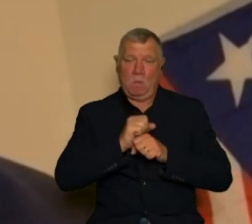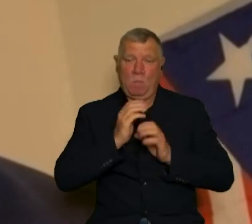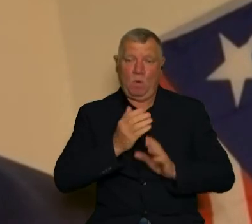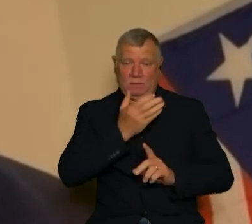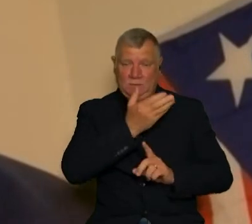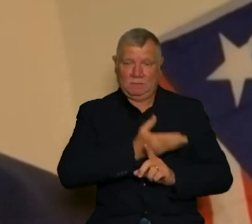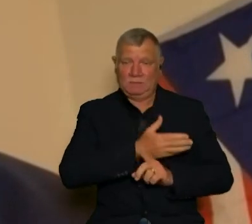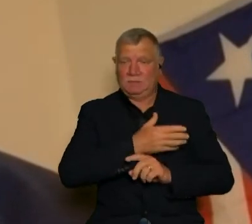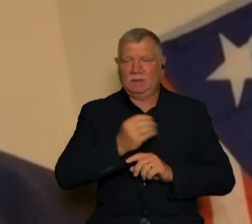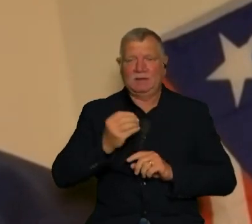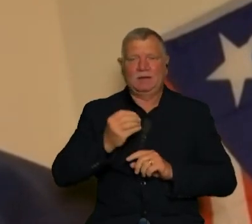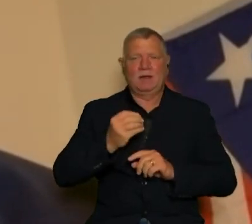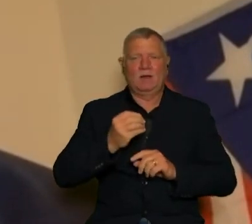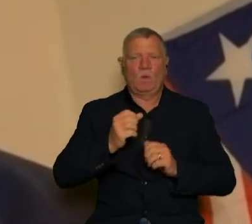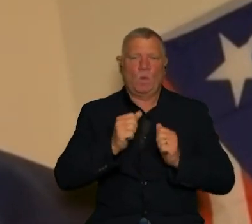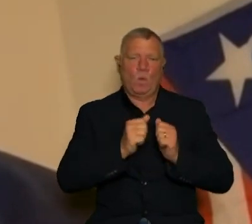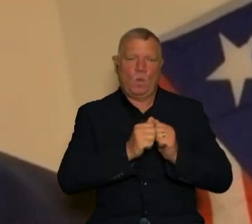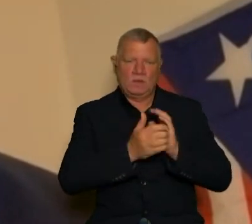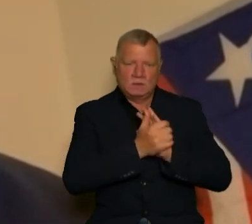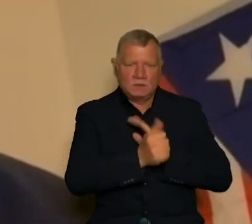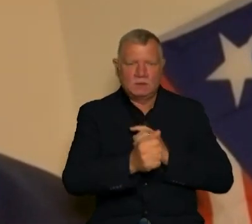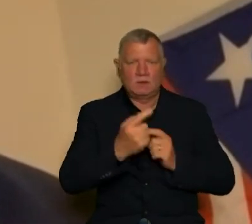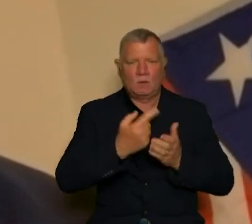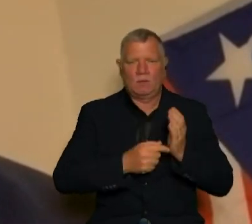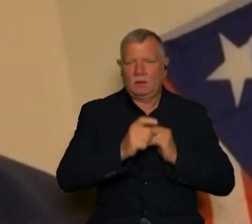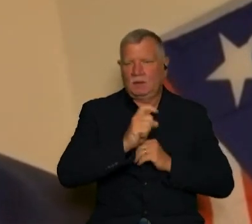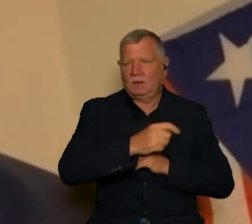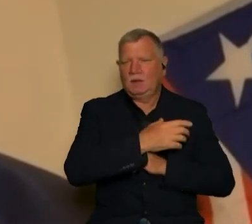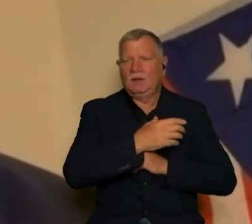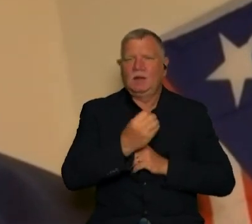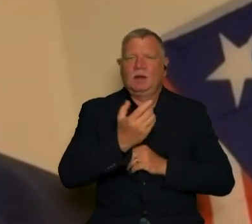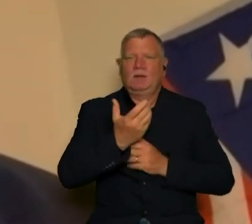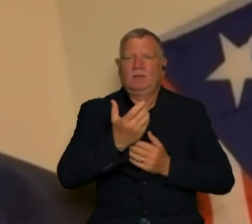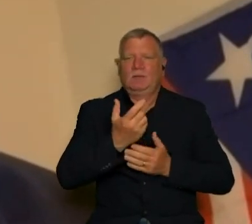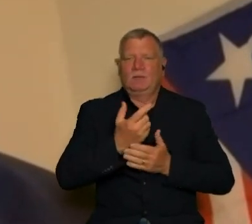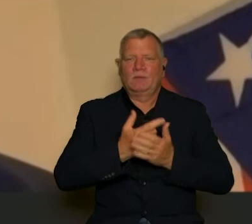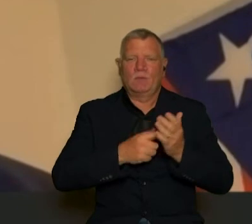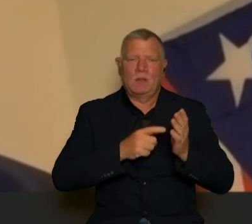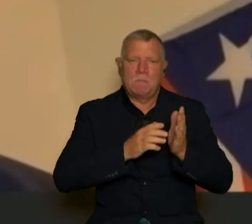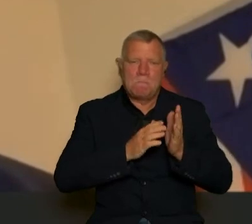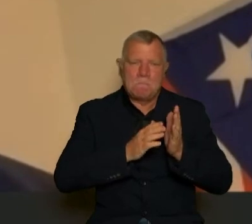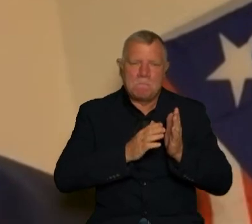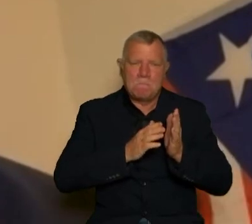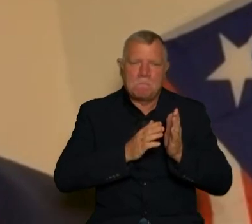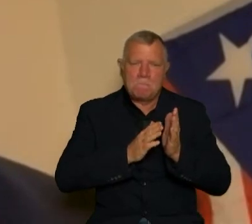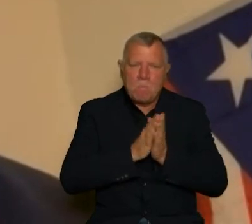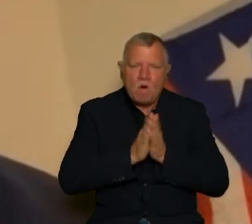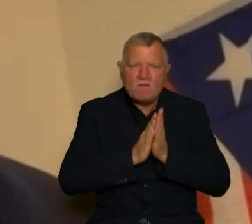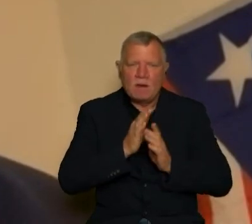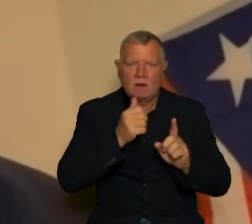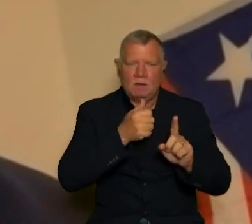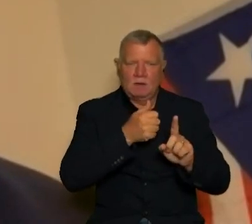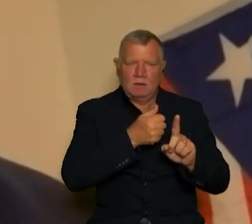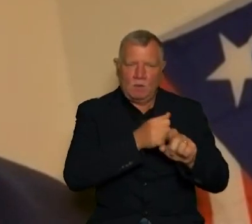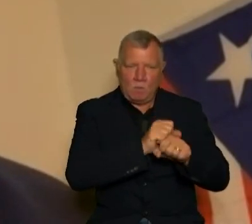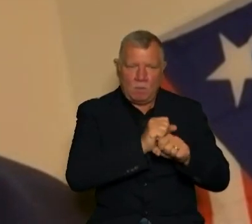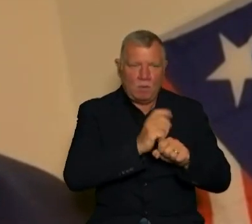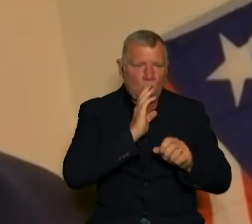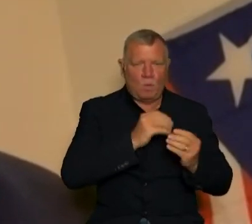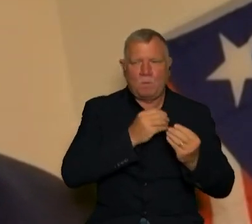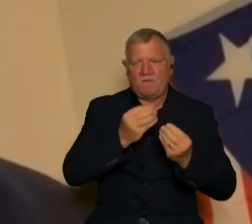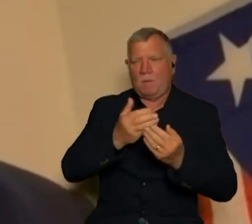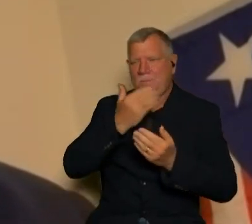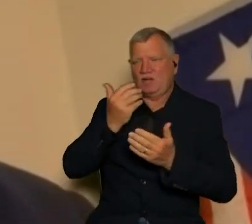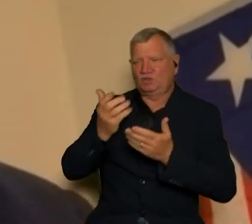employees, employees with the skills that they need, and really motivated employees provide much better service to the